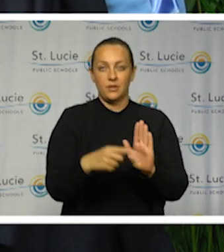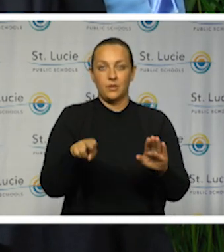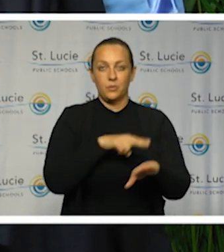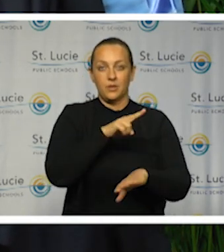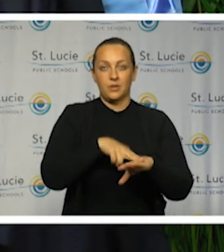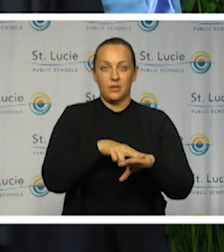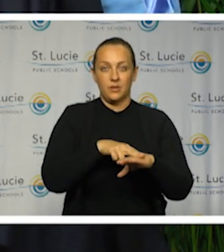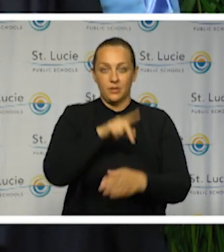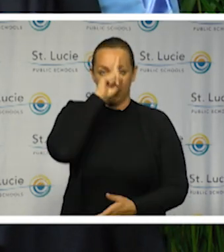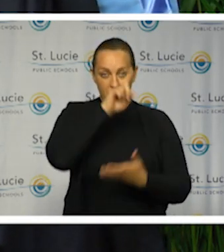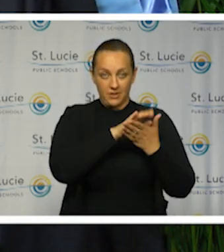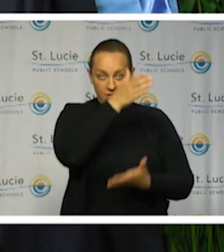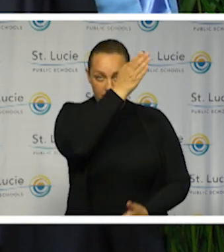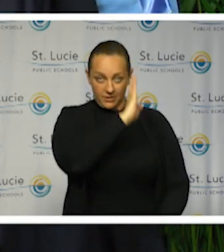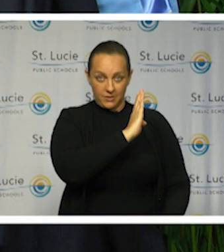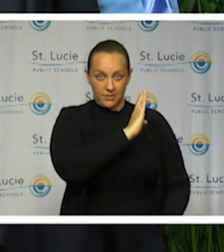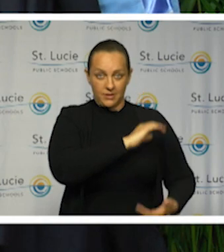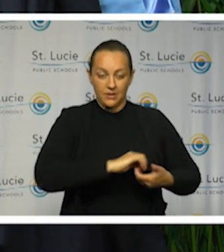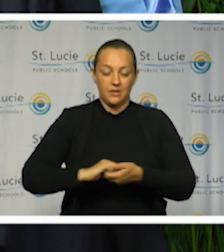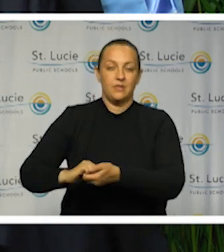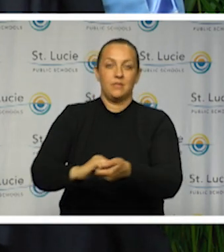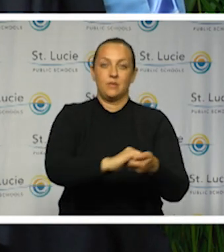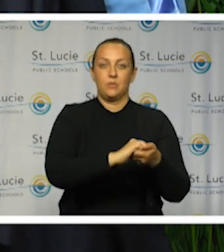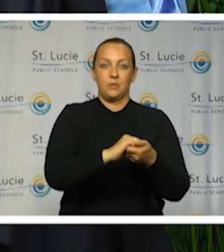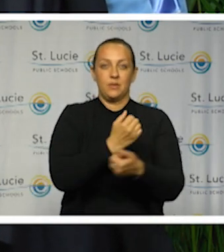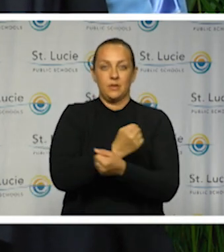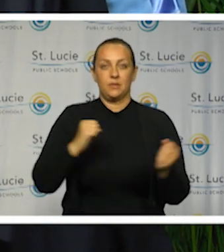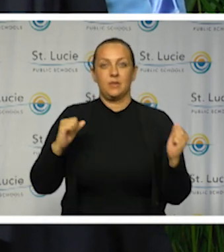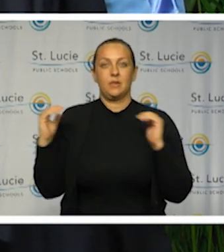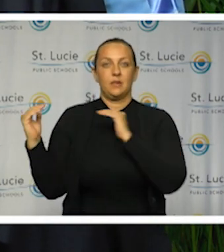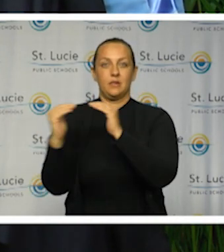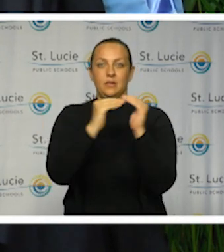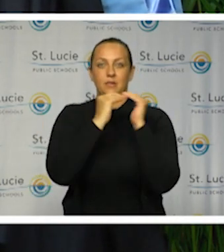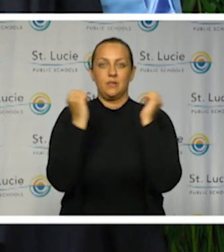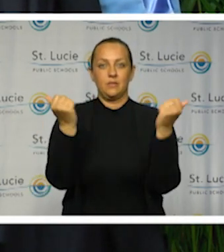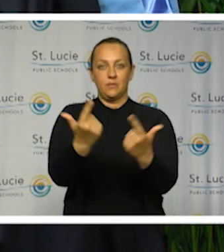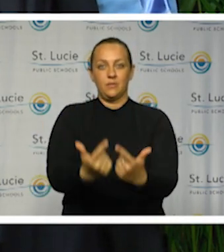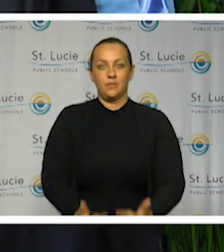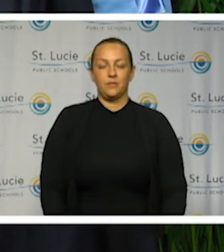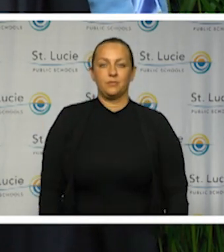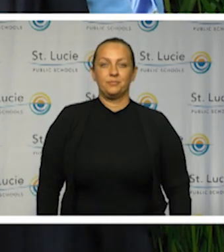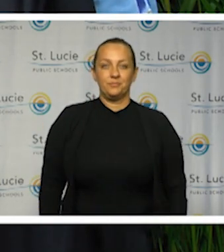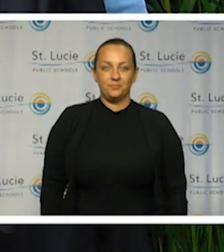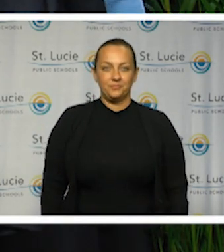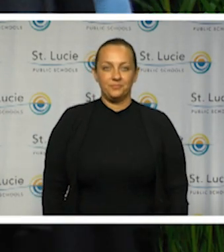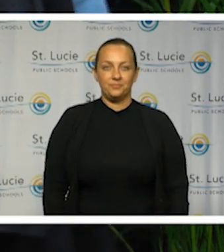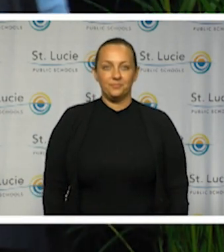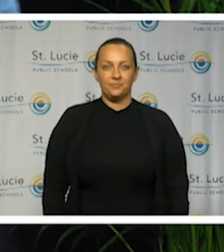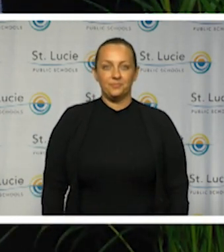one nation, under God, indivisible, with liberty and justice for all.